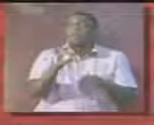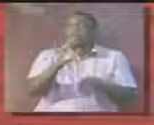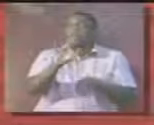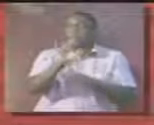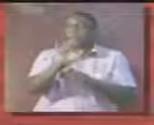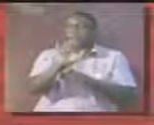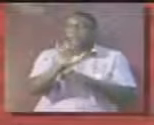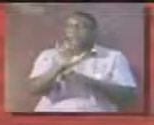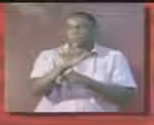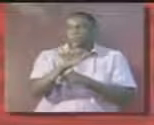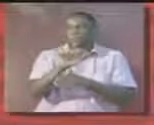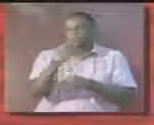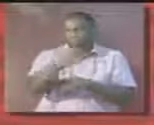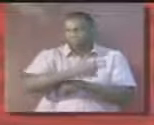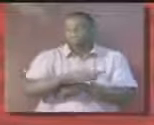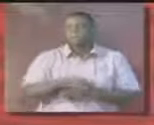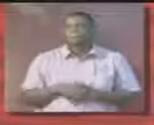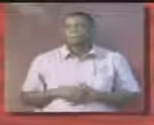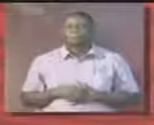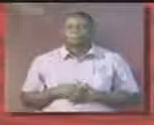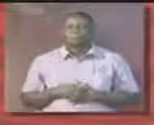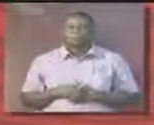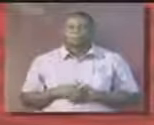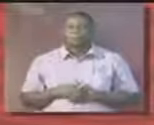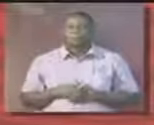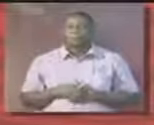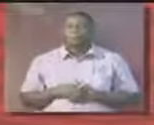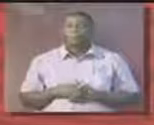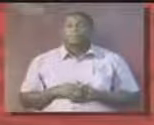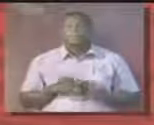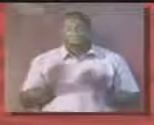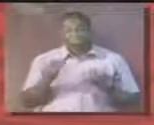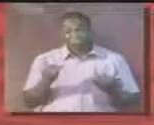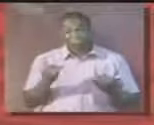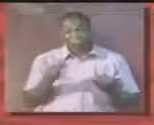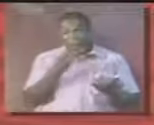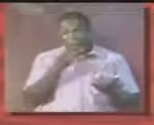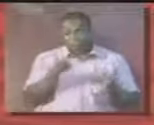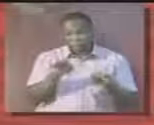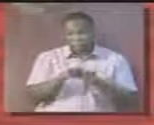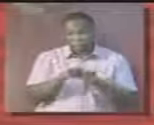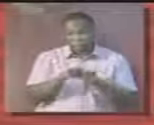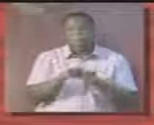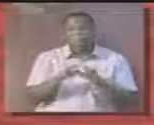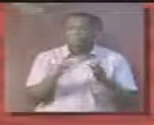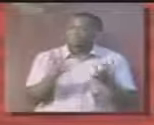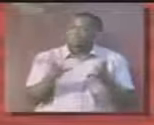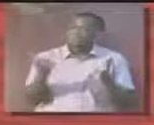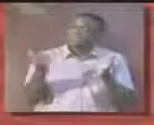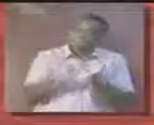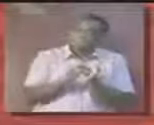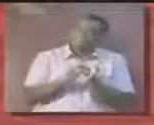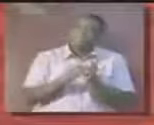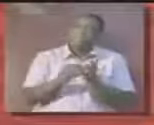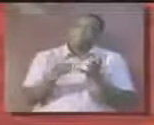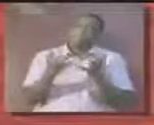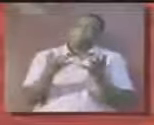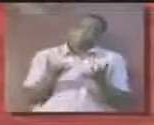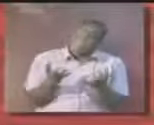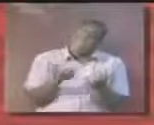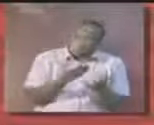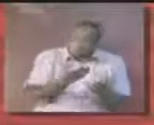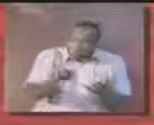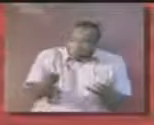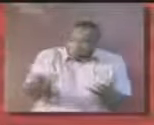arrangements are in place. As I close today, I once again appeal on behalf of the government, on behalf